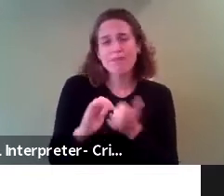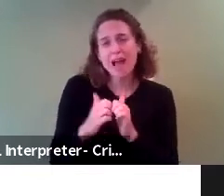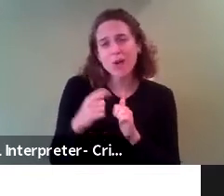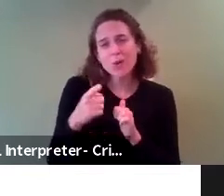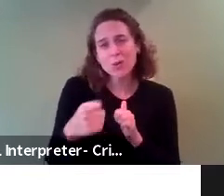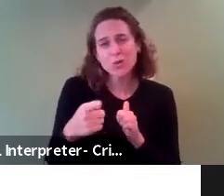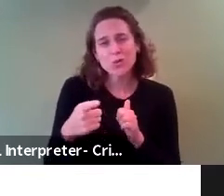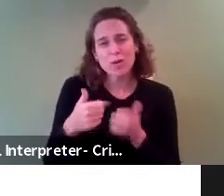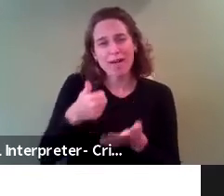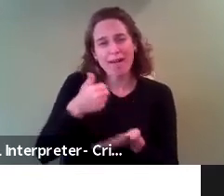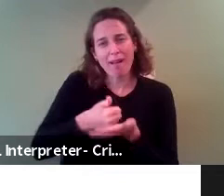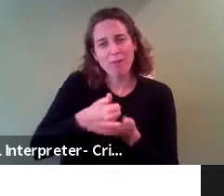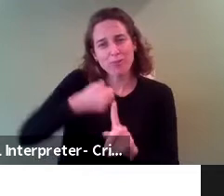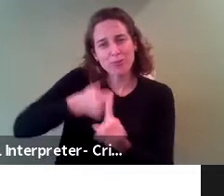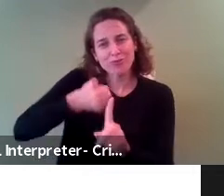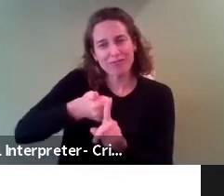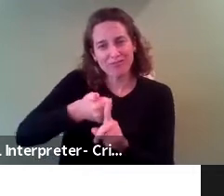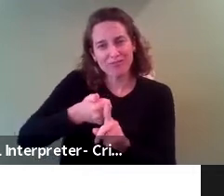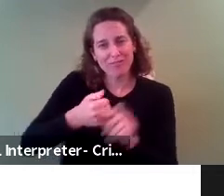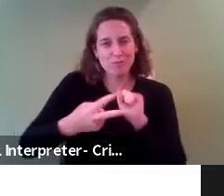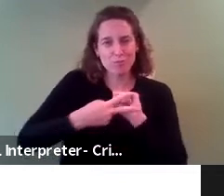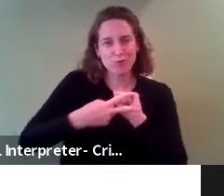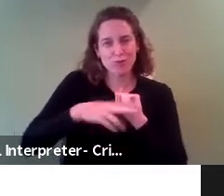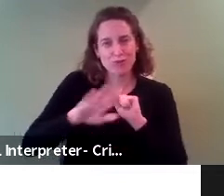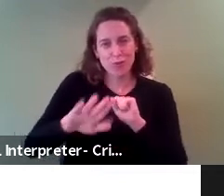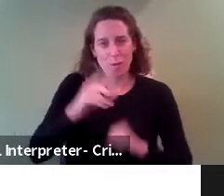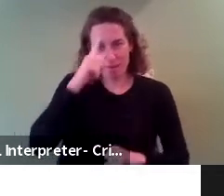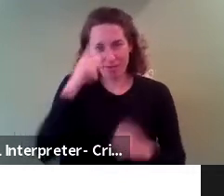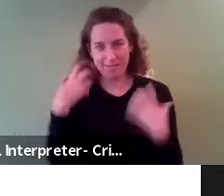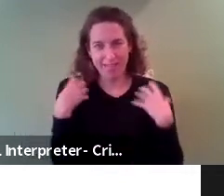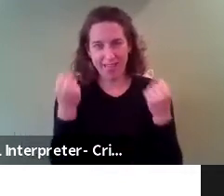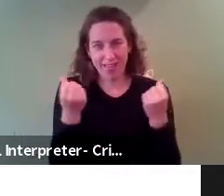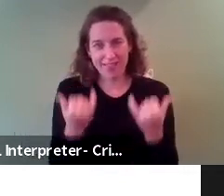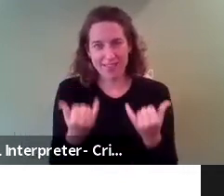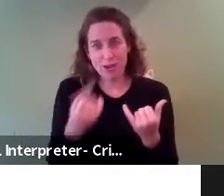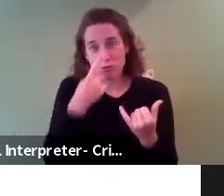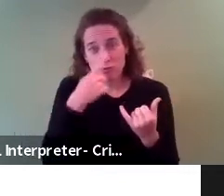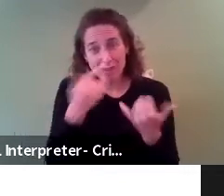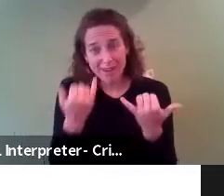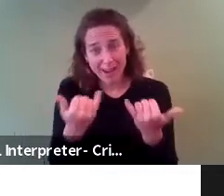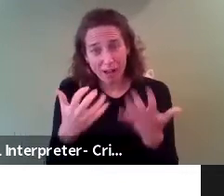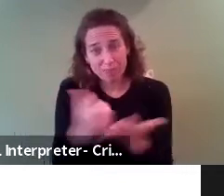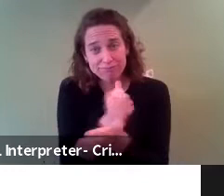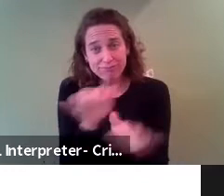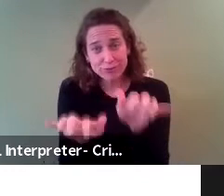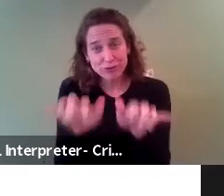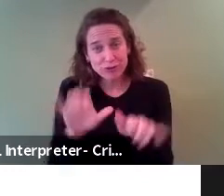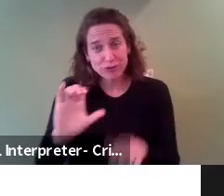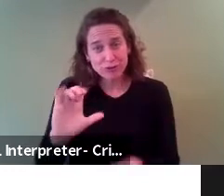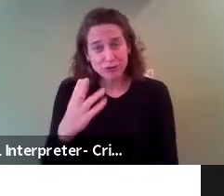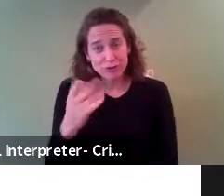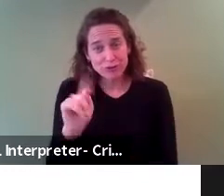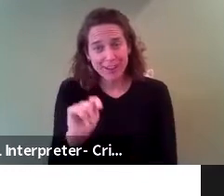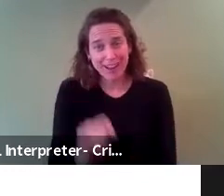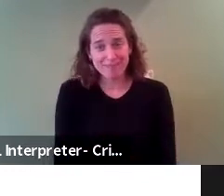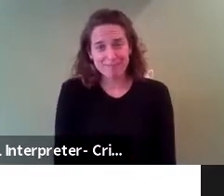helping, how are you yourself preserving your own mental health? So go ahead and share your thoughts there in the chat if you'd